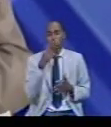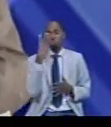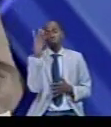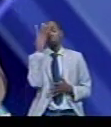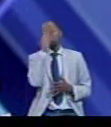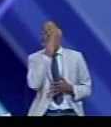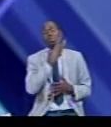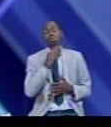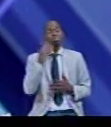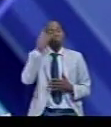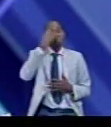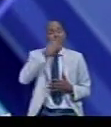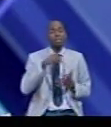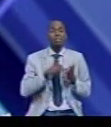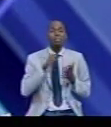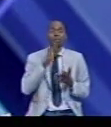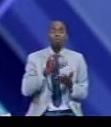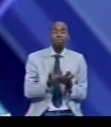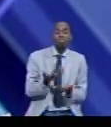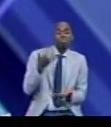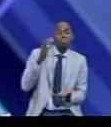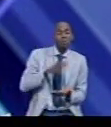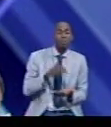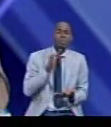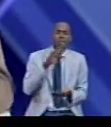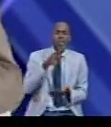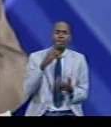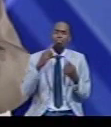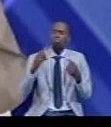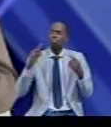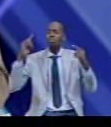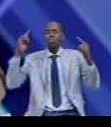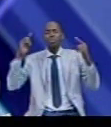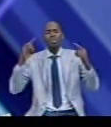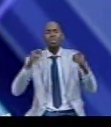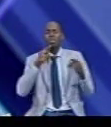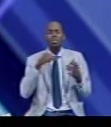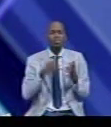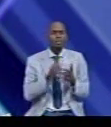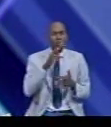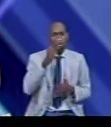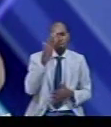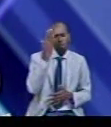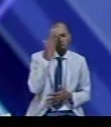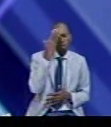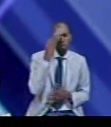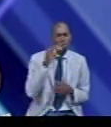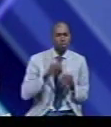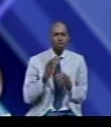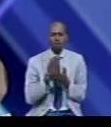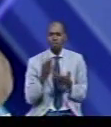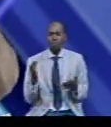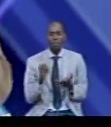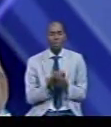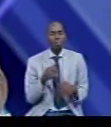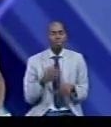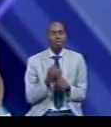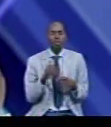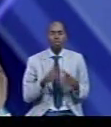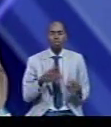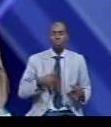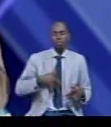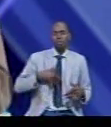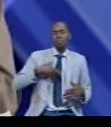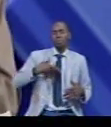Is it your riches? Is it your achievement? Is it your knowledge that is giving you superiority